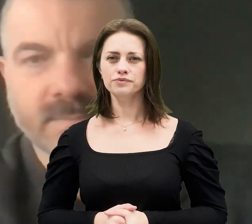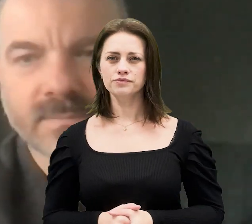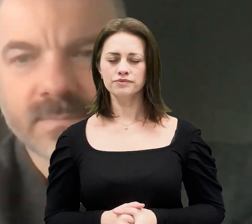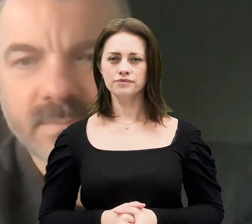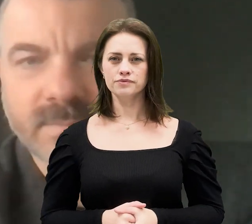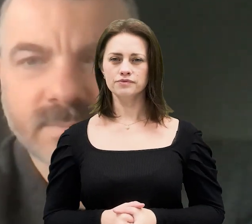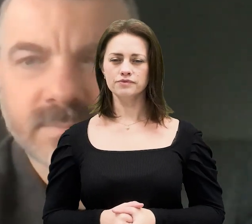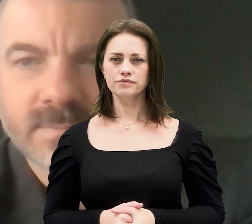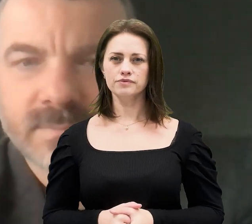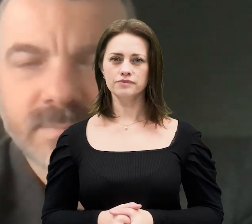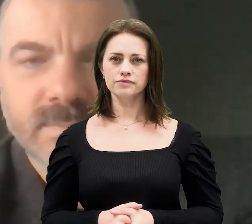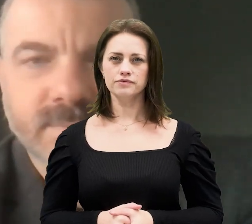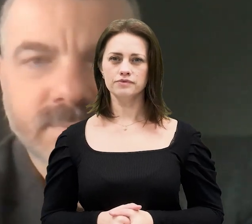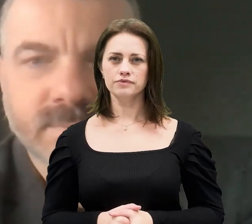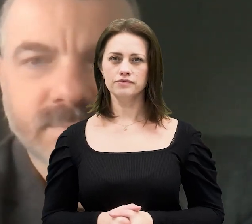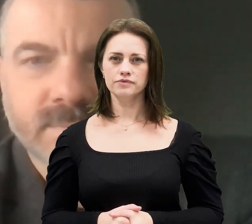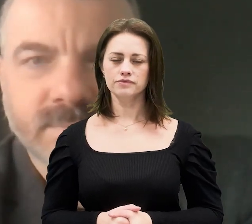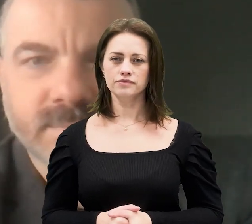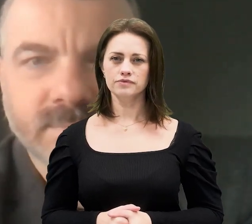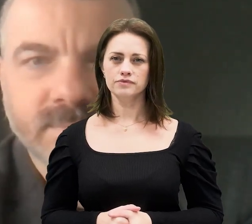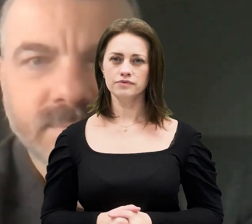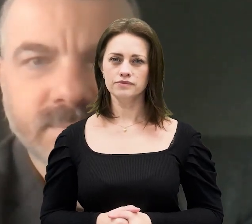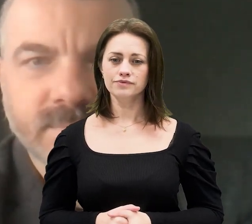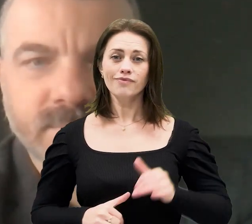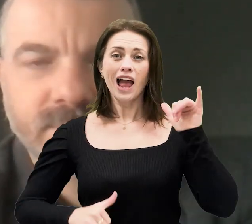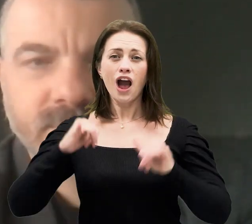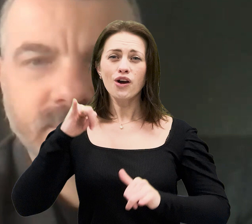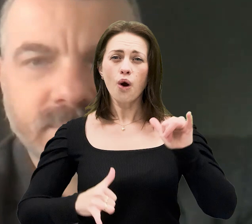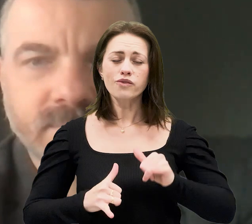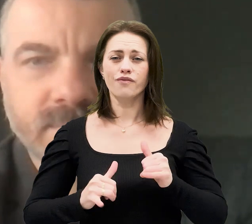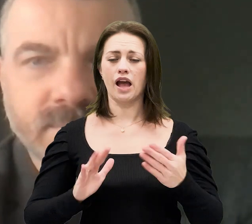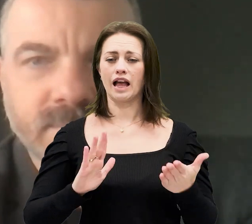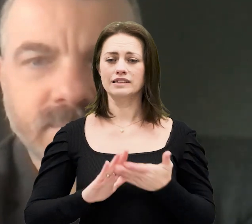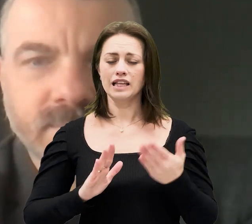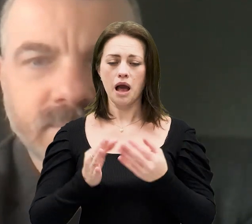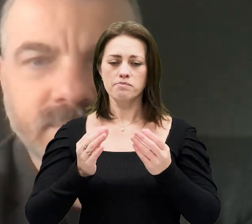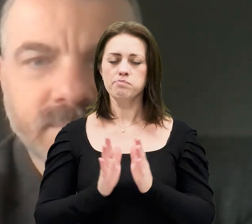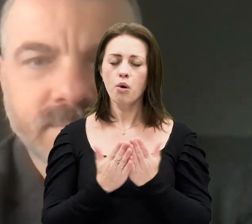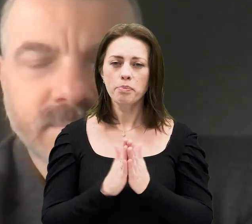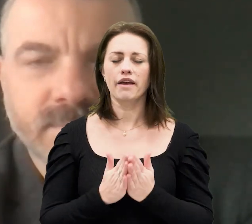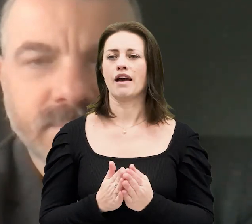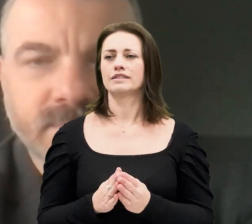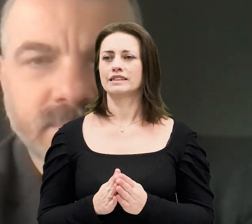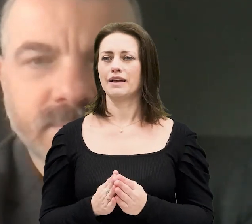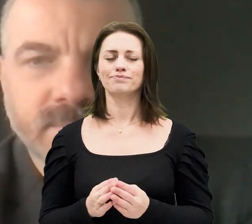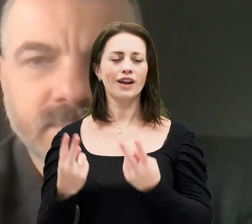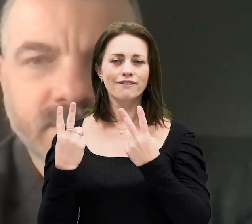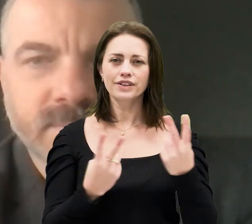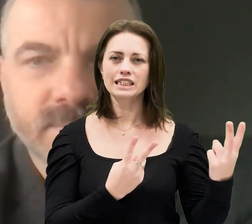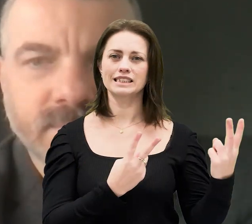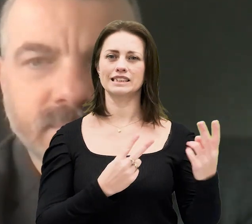inclusive education. Throughout conferences, publication, art exhibit